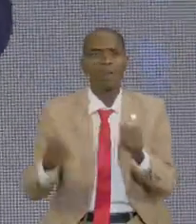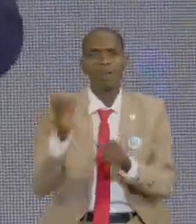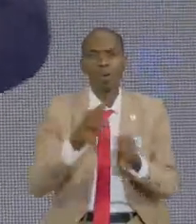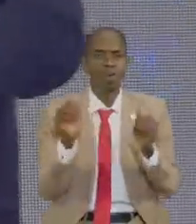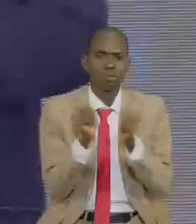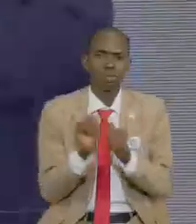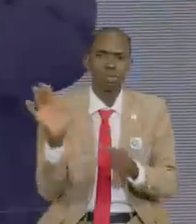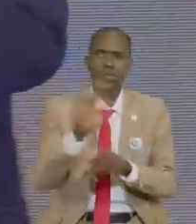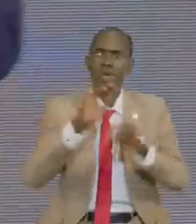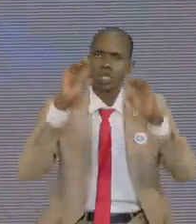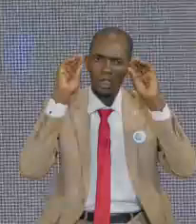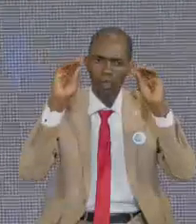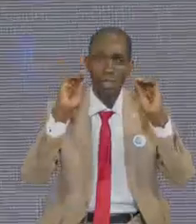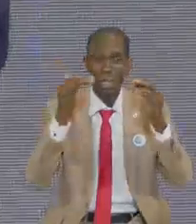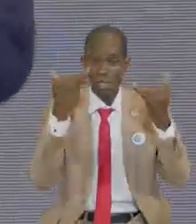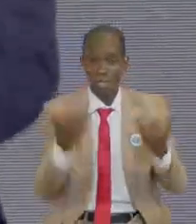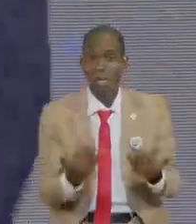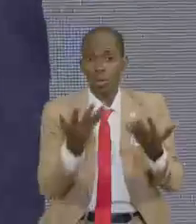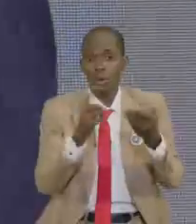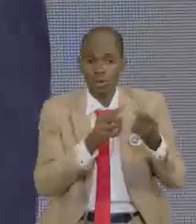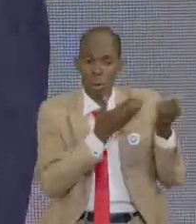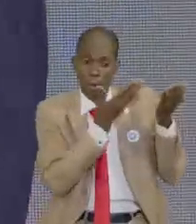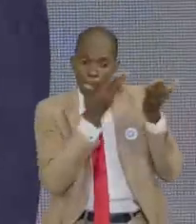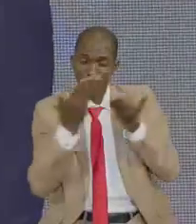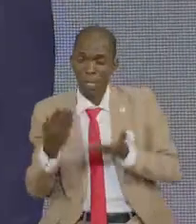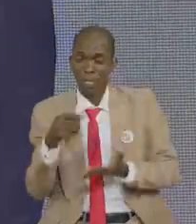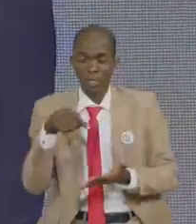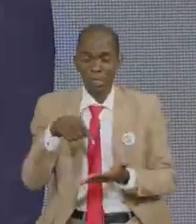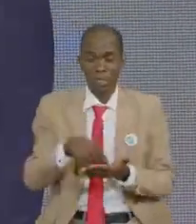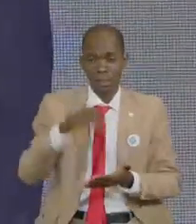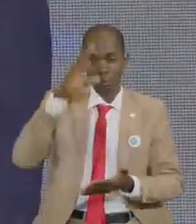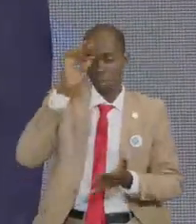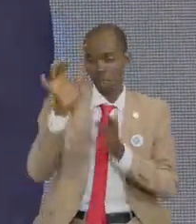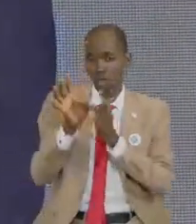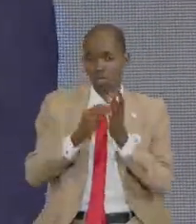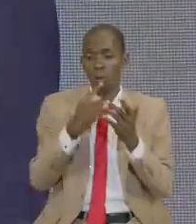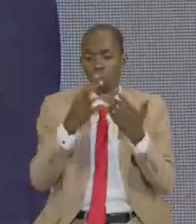and intend to bring this man's blood upon us.